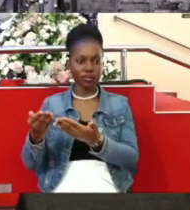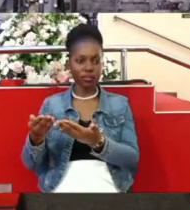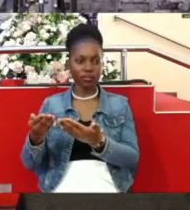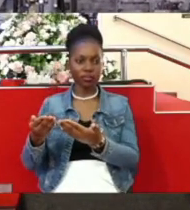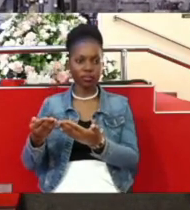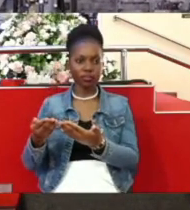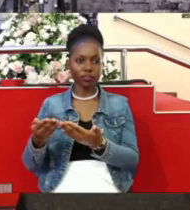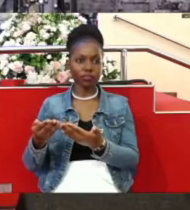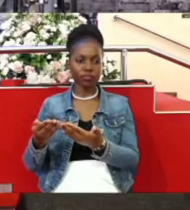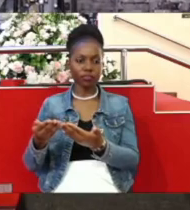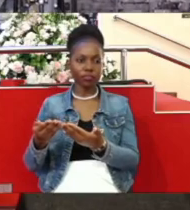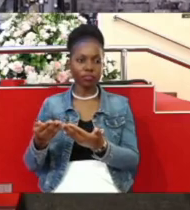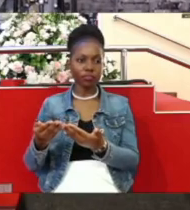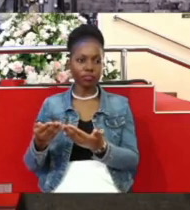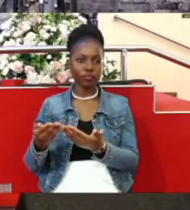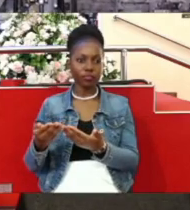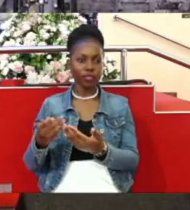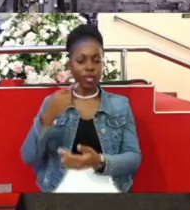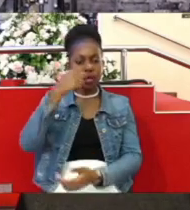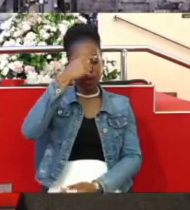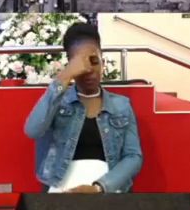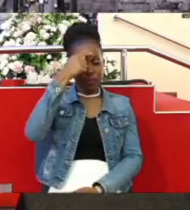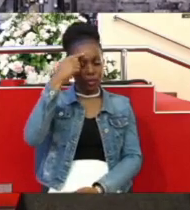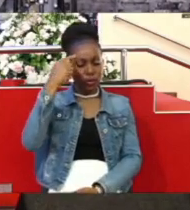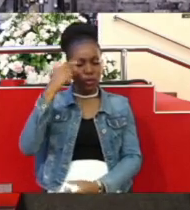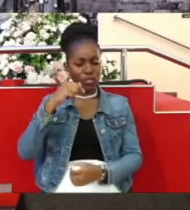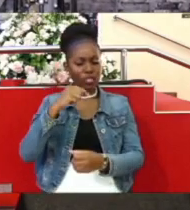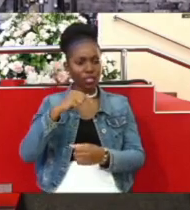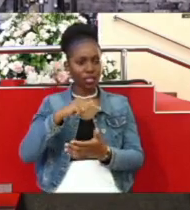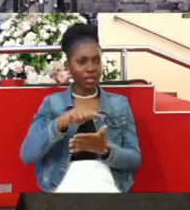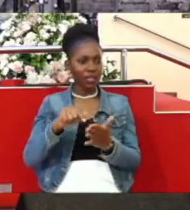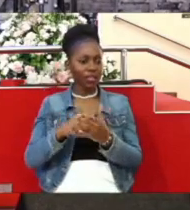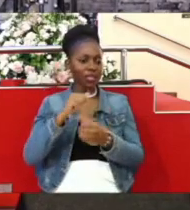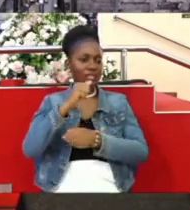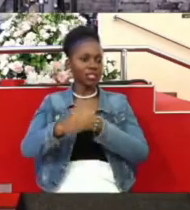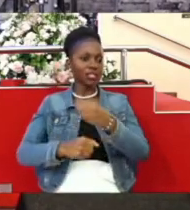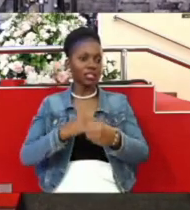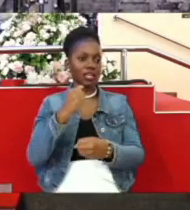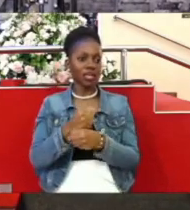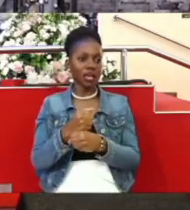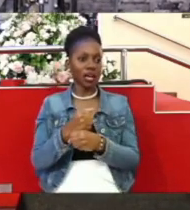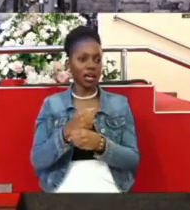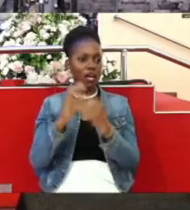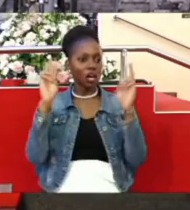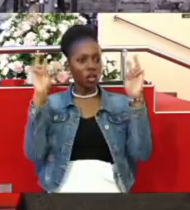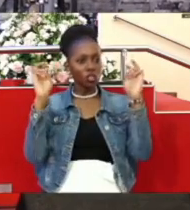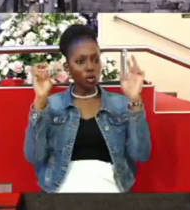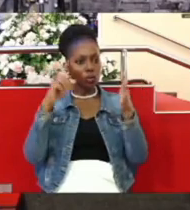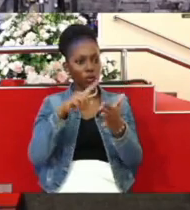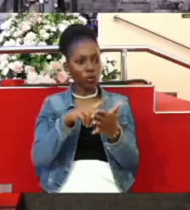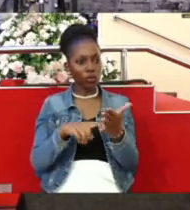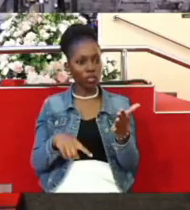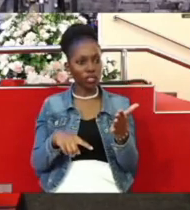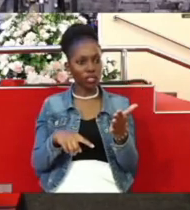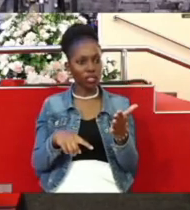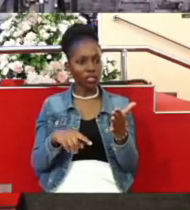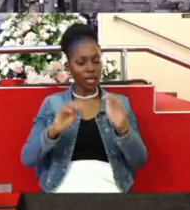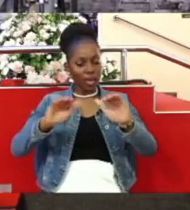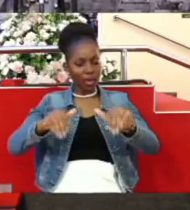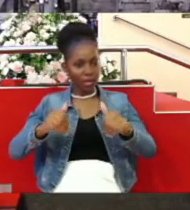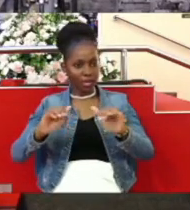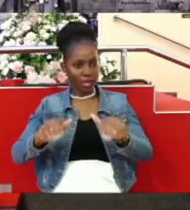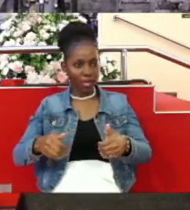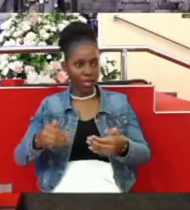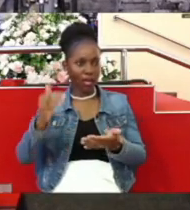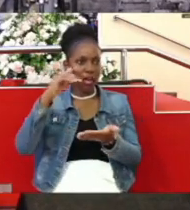Because this year has been the year that we are going to redig and repossess. I don't